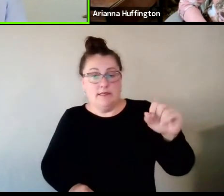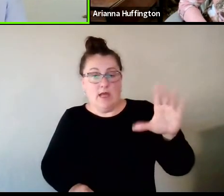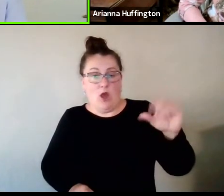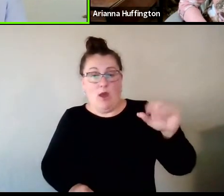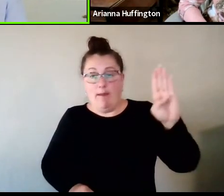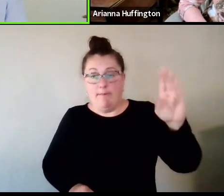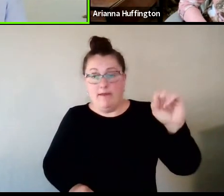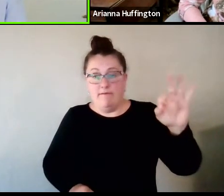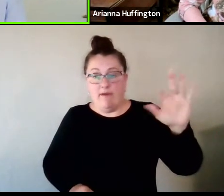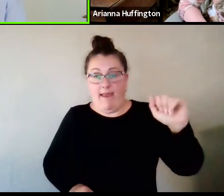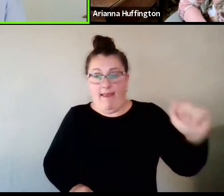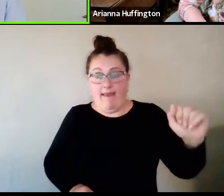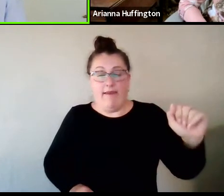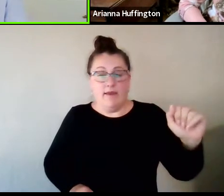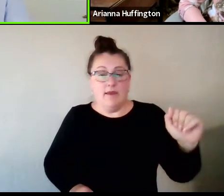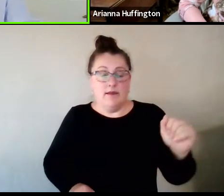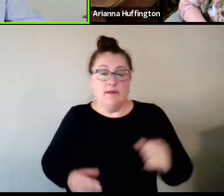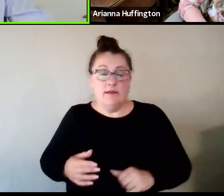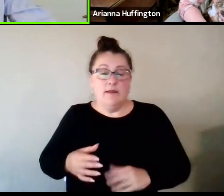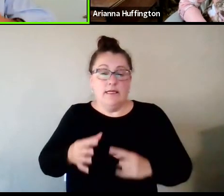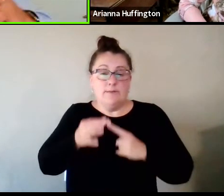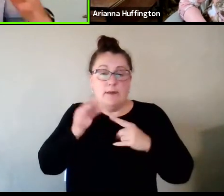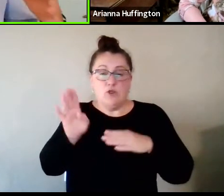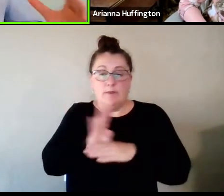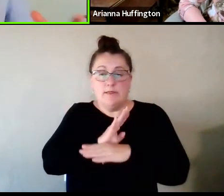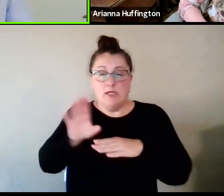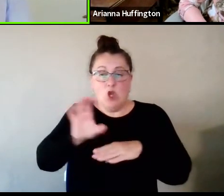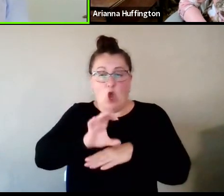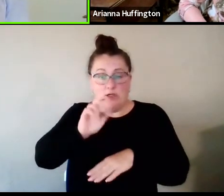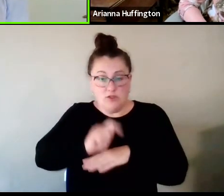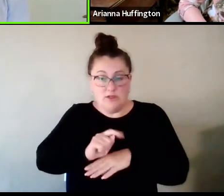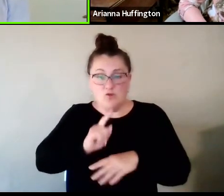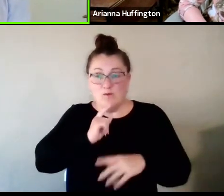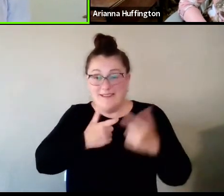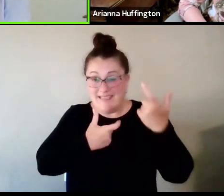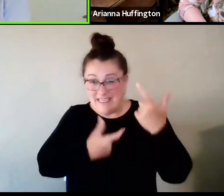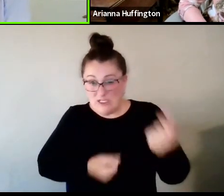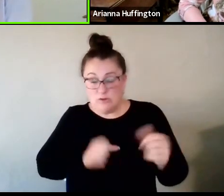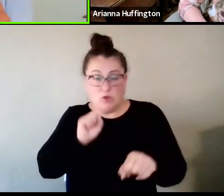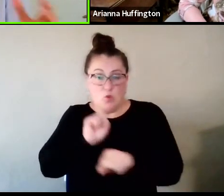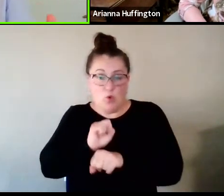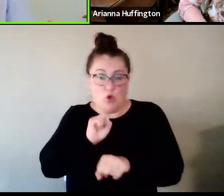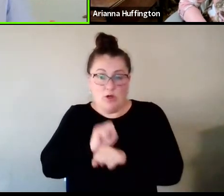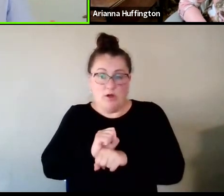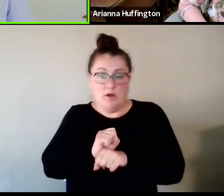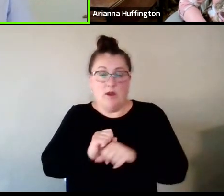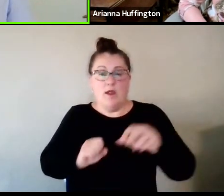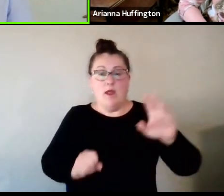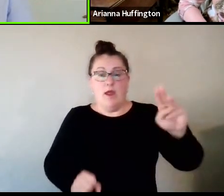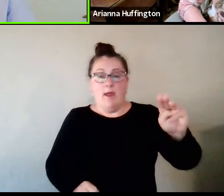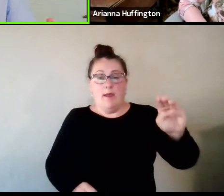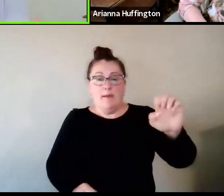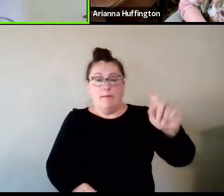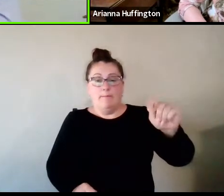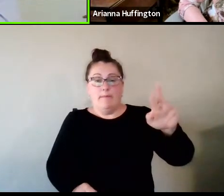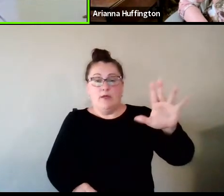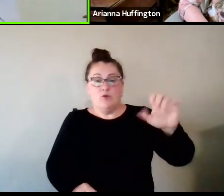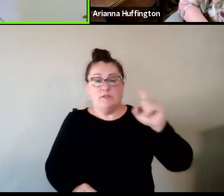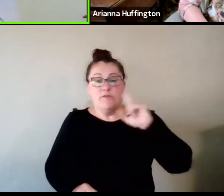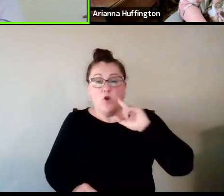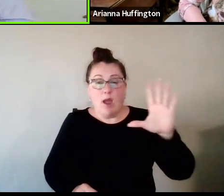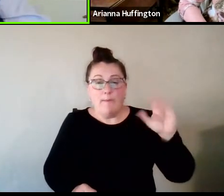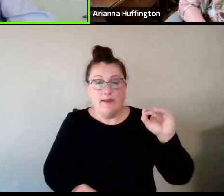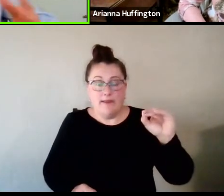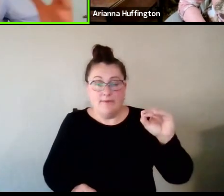his capacity as head of the International Business Council, has led some really interesting work on metrics for companies. It's not